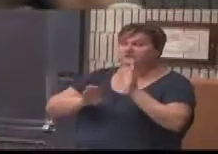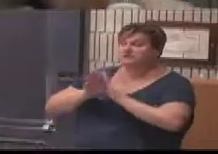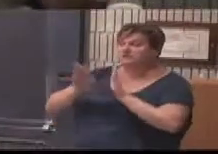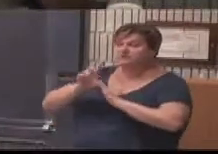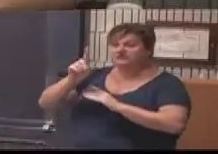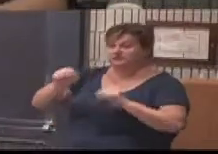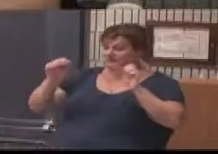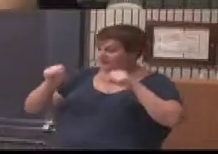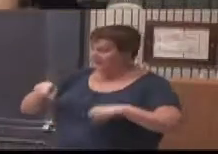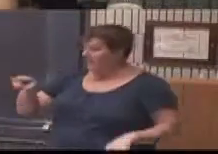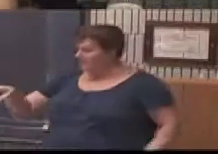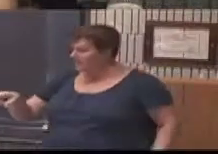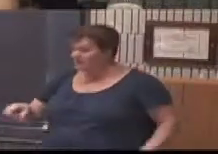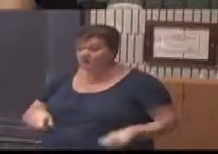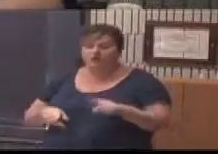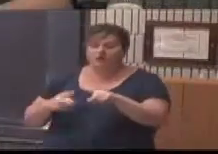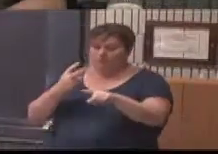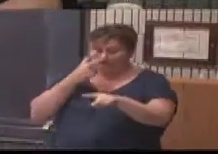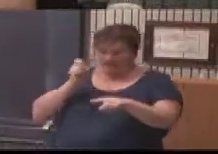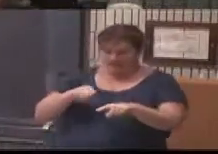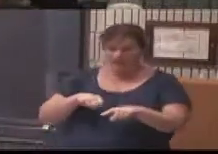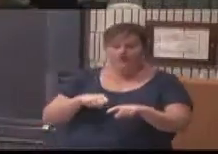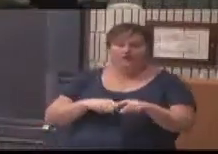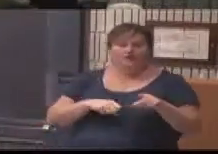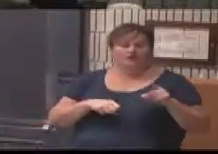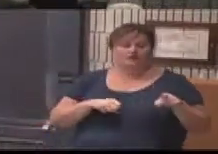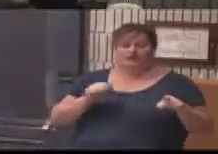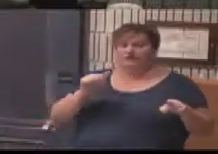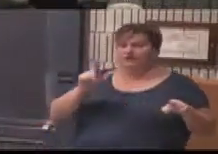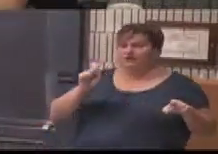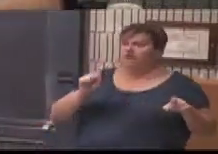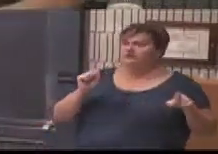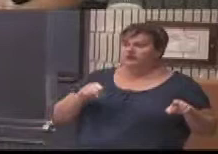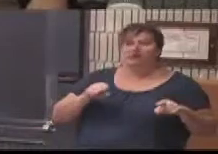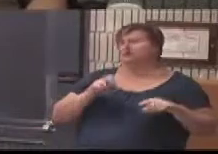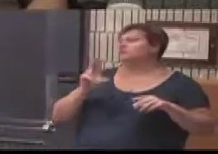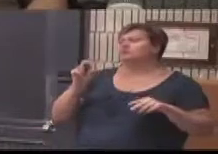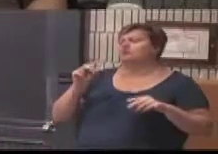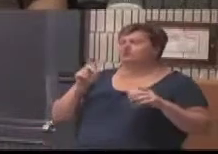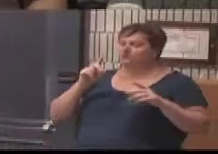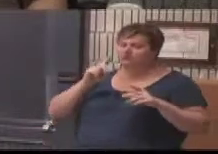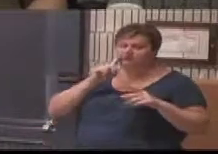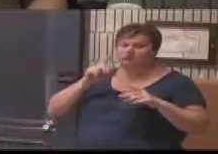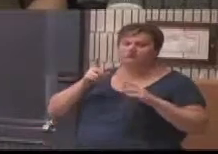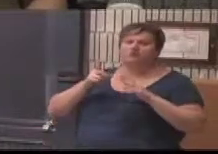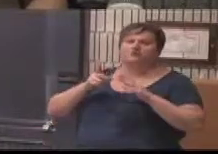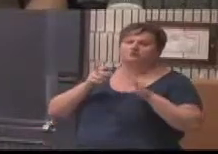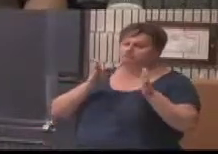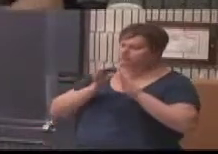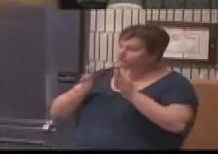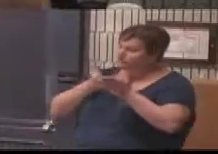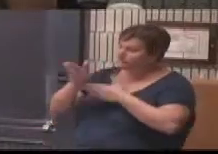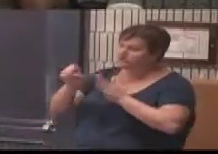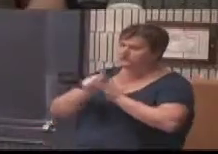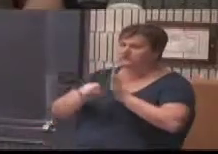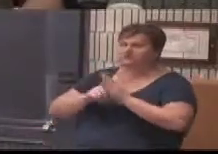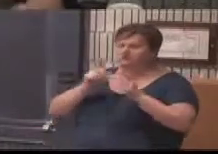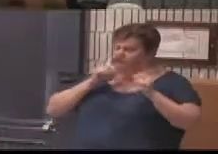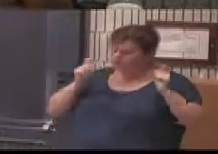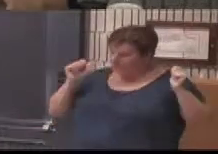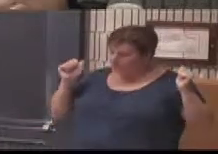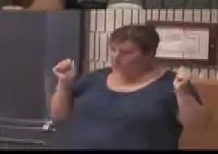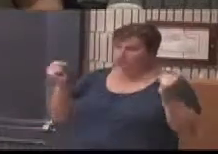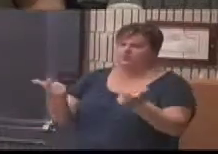this respite, and these people who are blind can get respite, and these people with ALS can get respite, but organizing it through the state just to make it